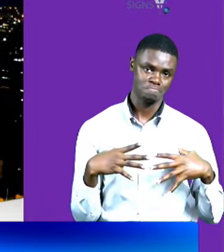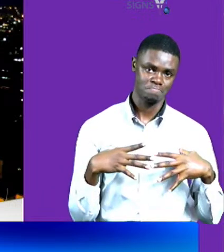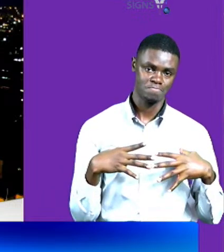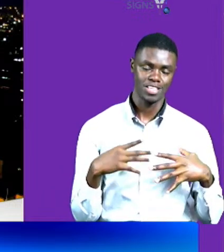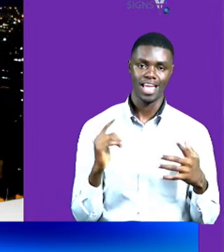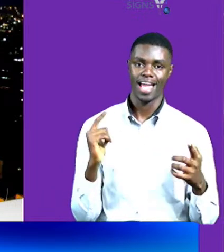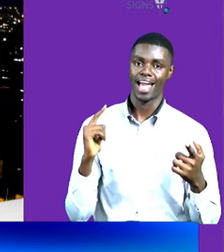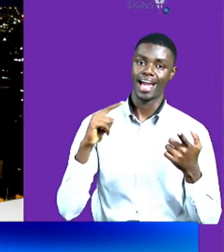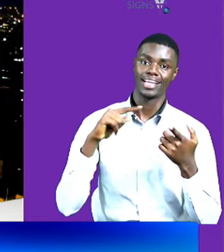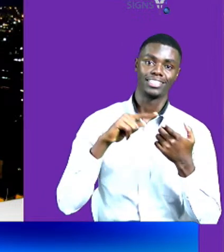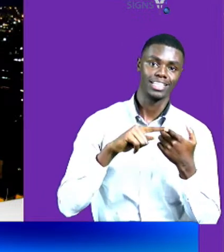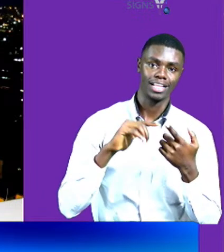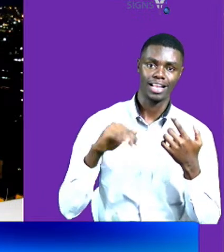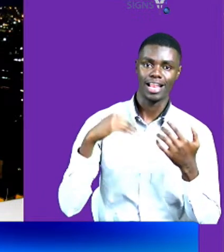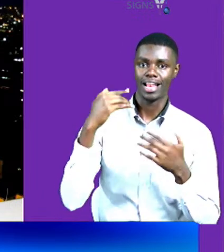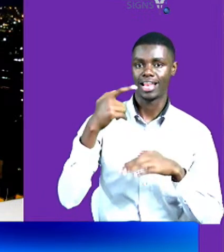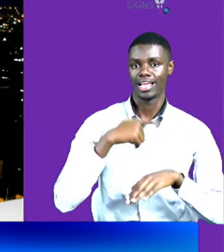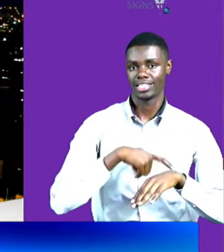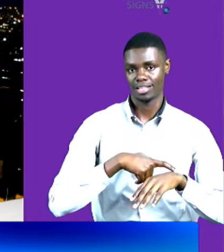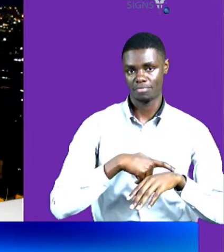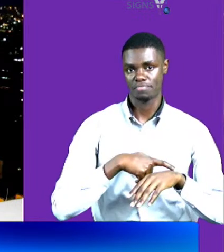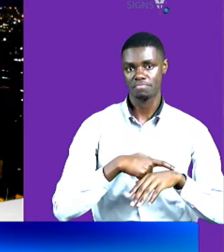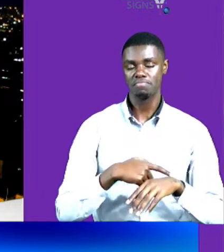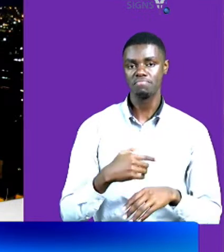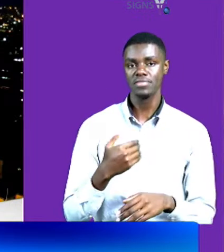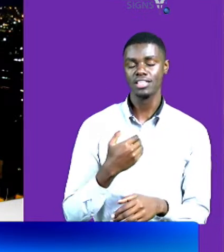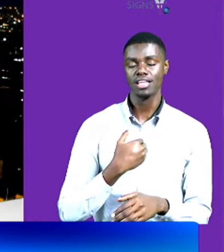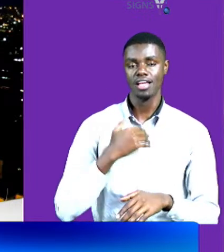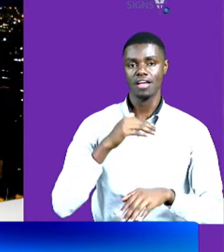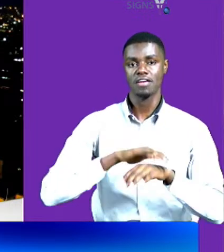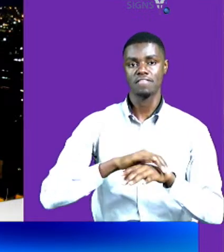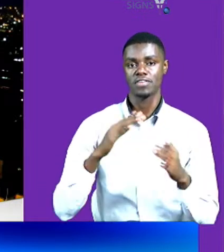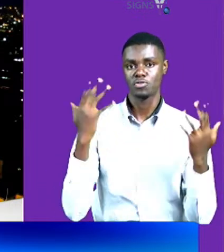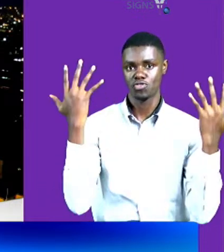season, and until next time, have a good night and enjoy.